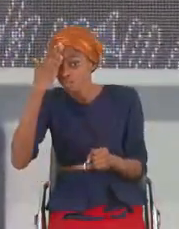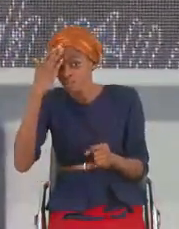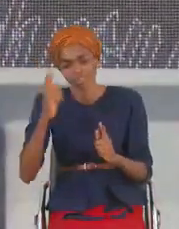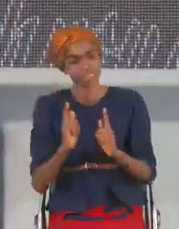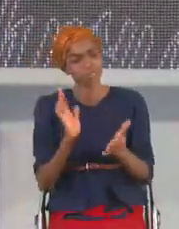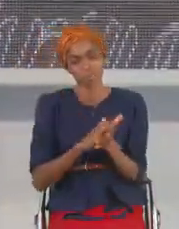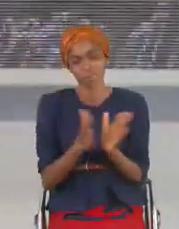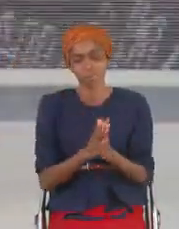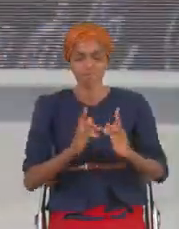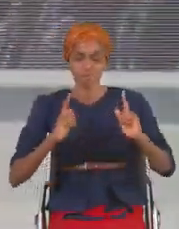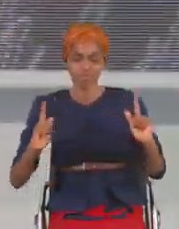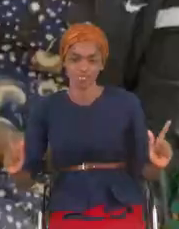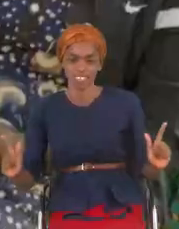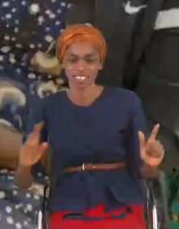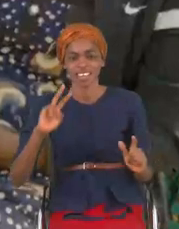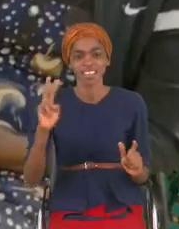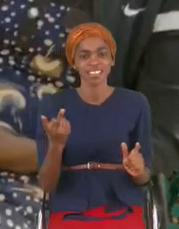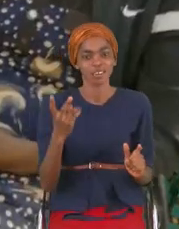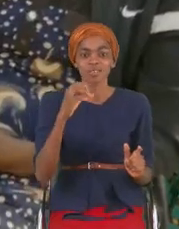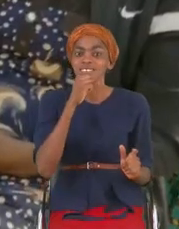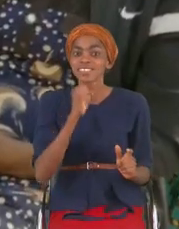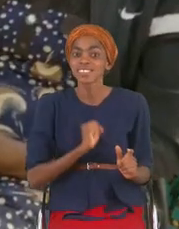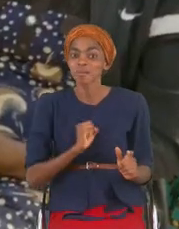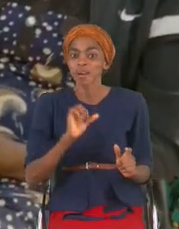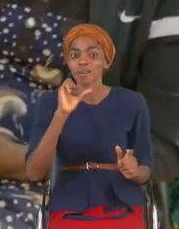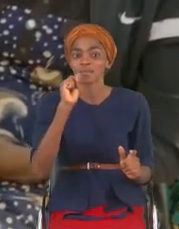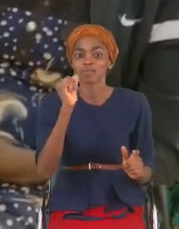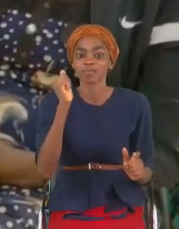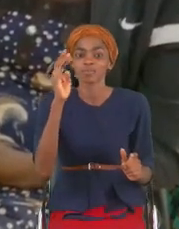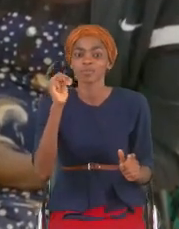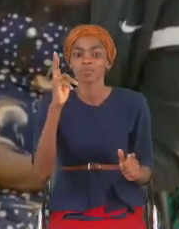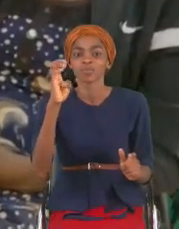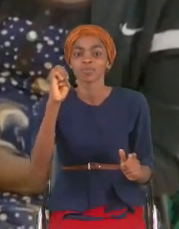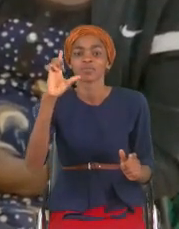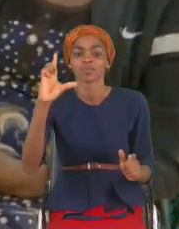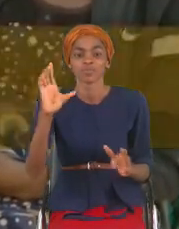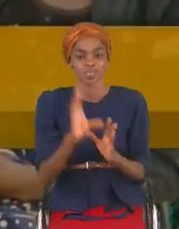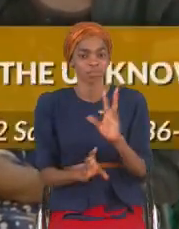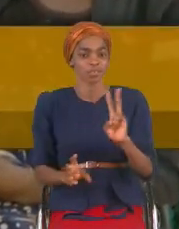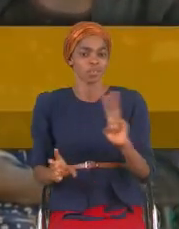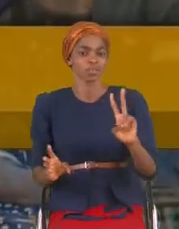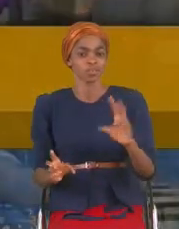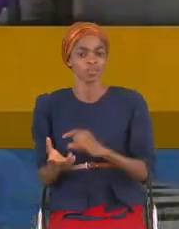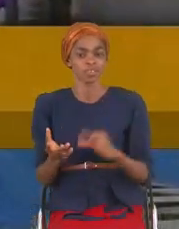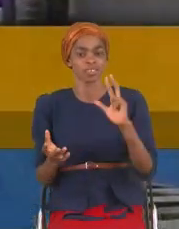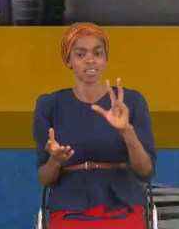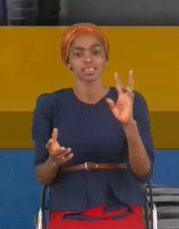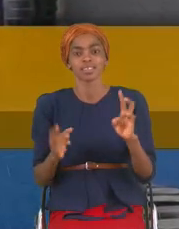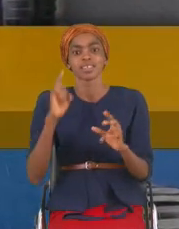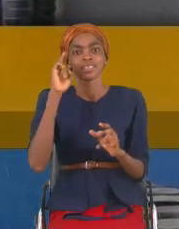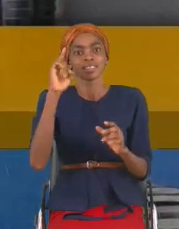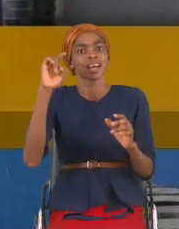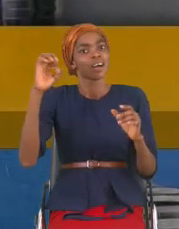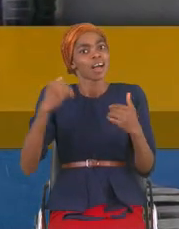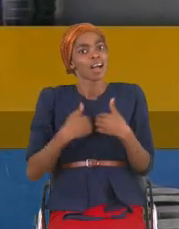2 Samuel chapter 22. And we're reading from verse 36. Thou hast also given